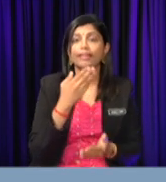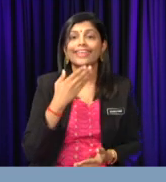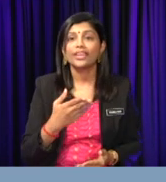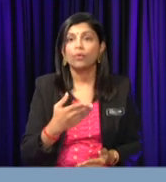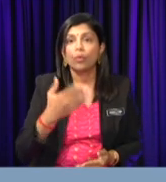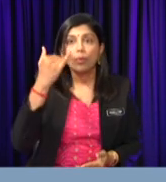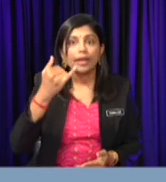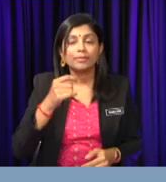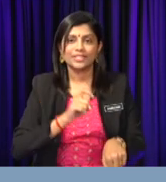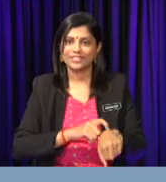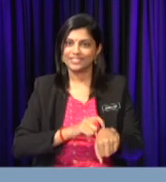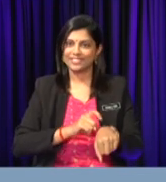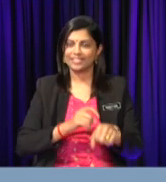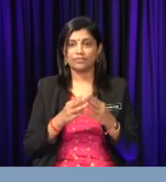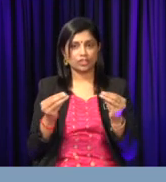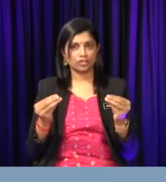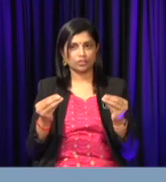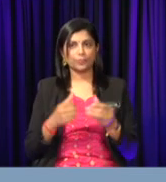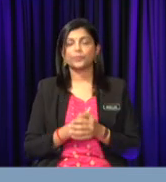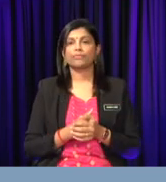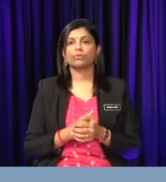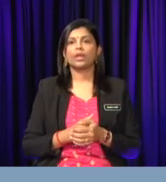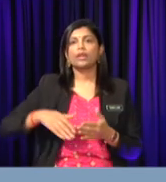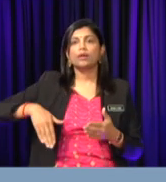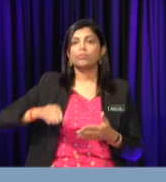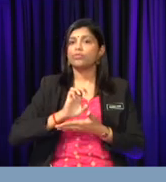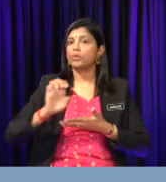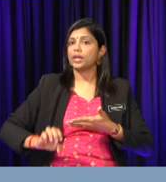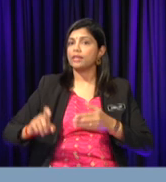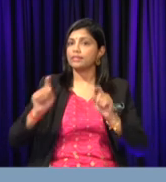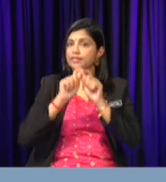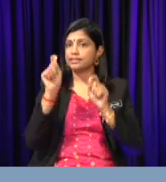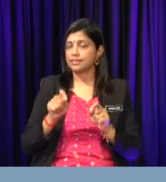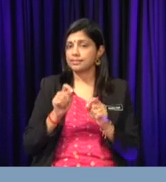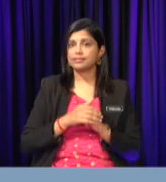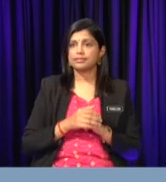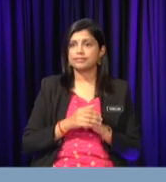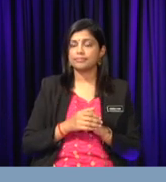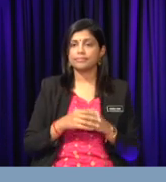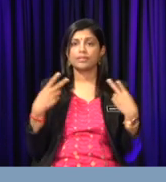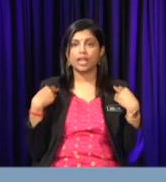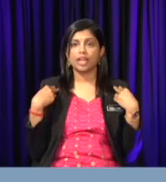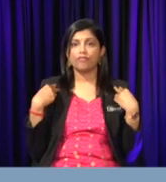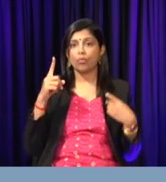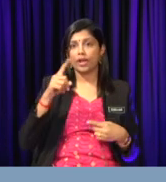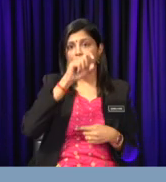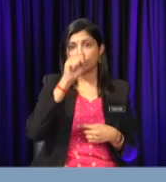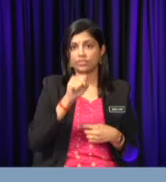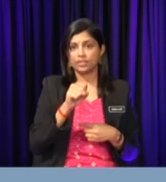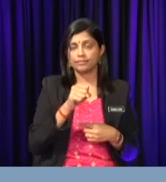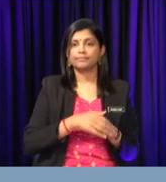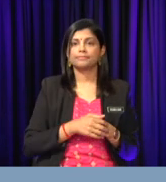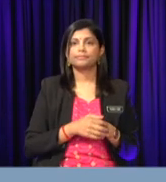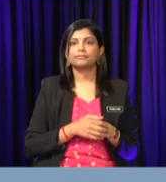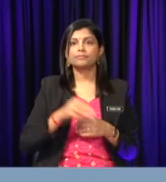Okay, before we end the test, I have a question for you both. We'll start with candidate A. In what